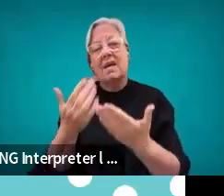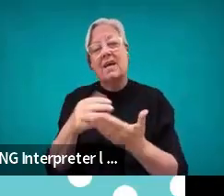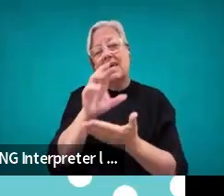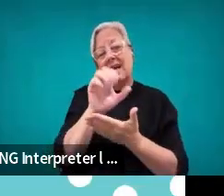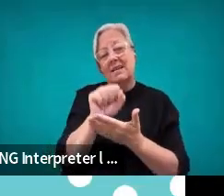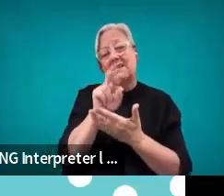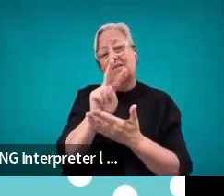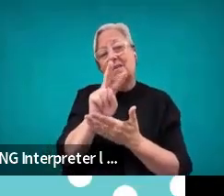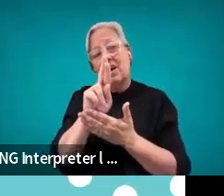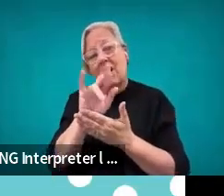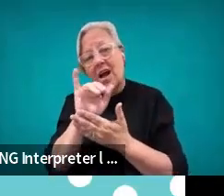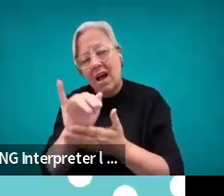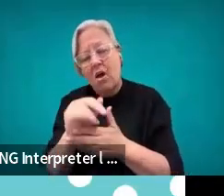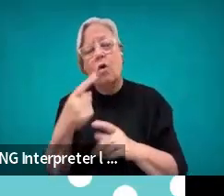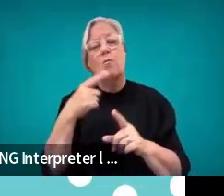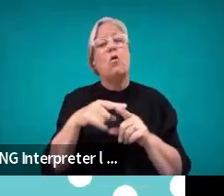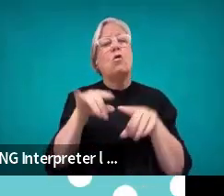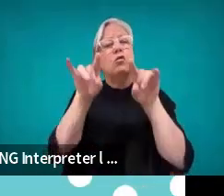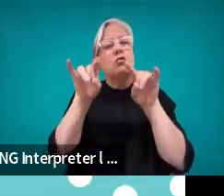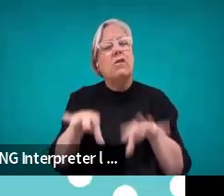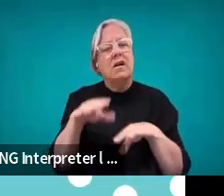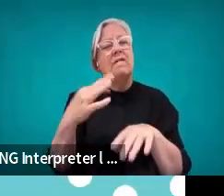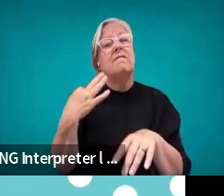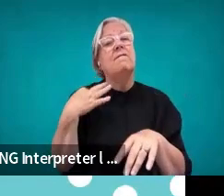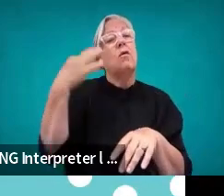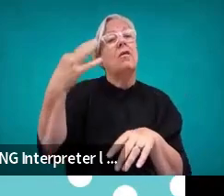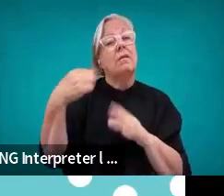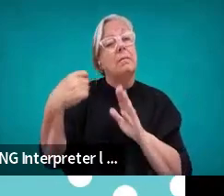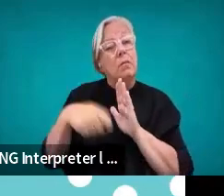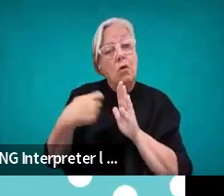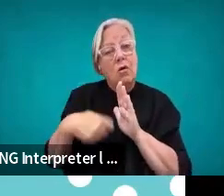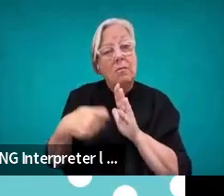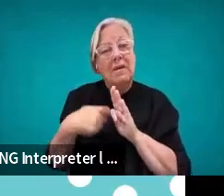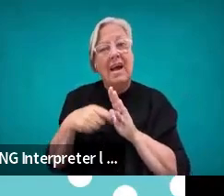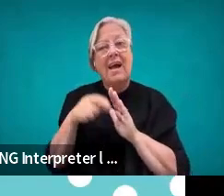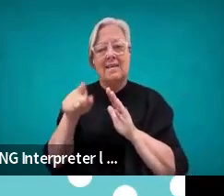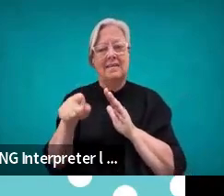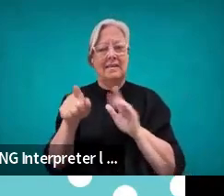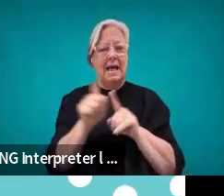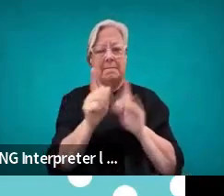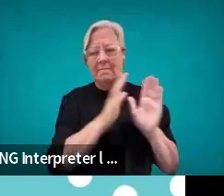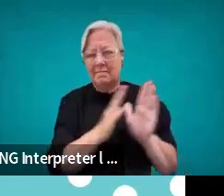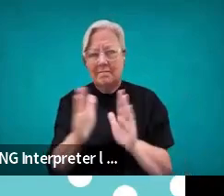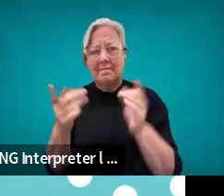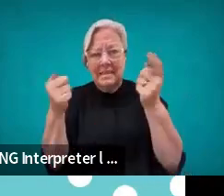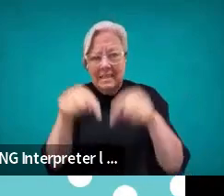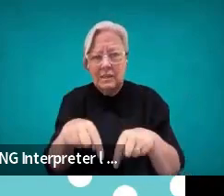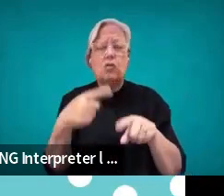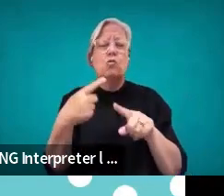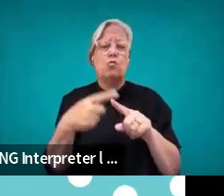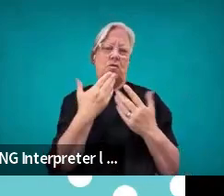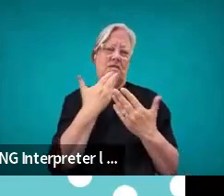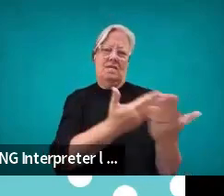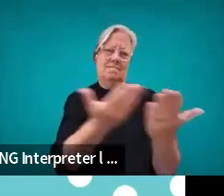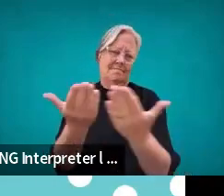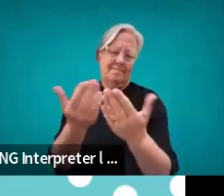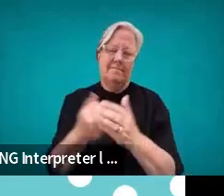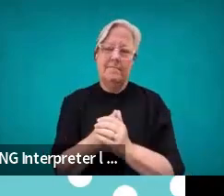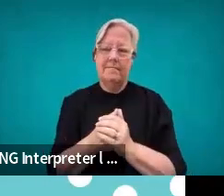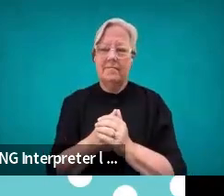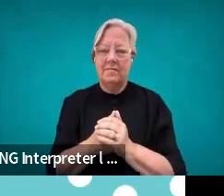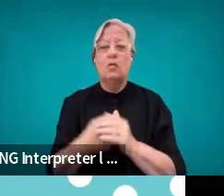Australian Volunteers Program for bringing us together, and to all of you for being here. Warmest thanks as well to